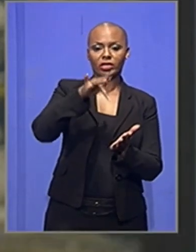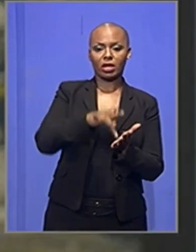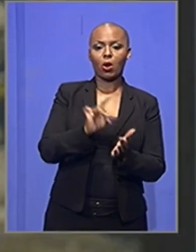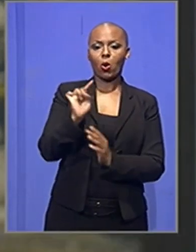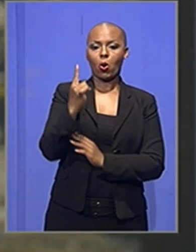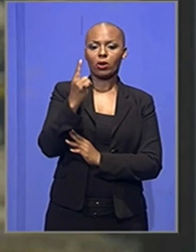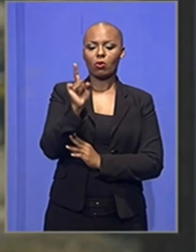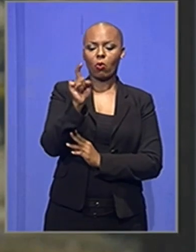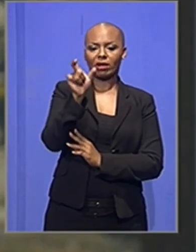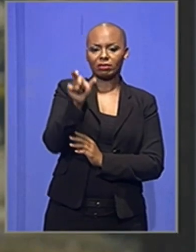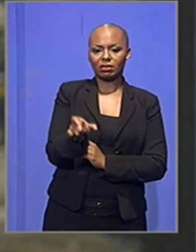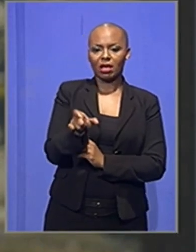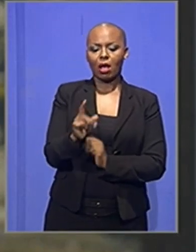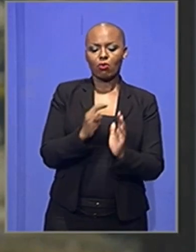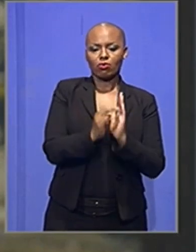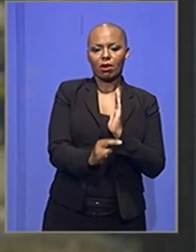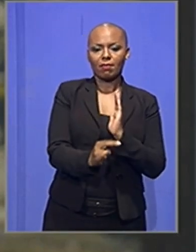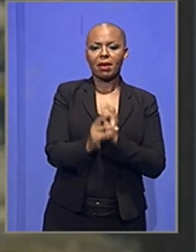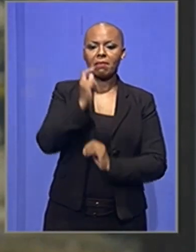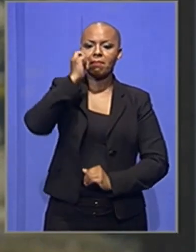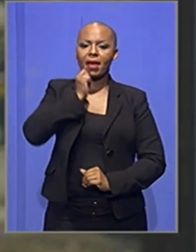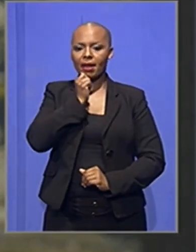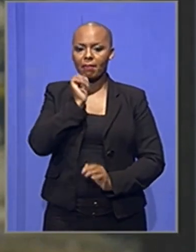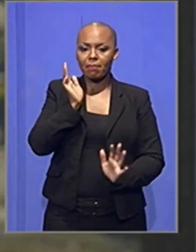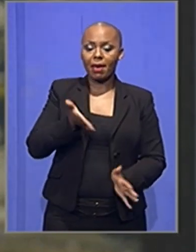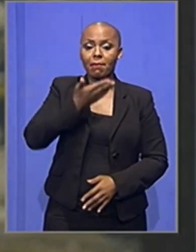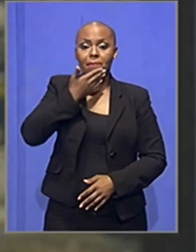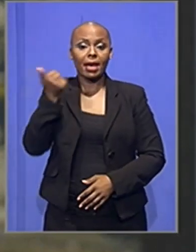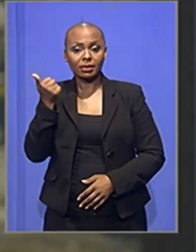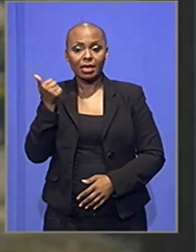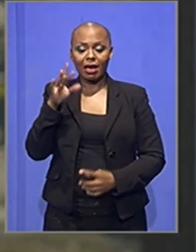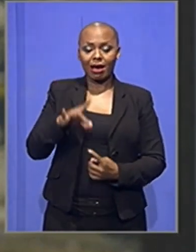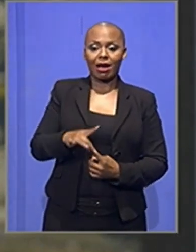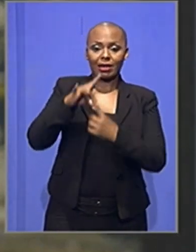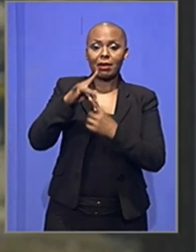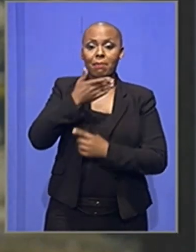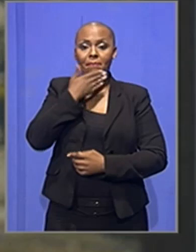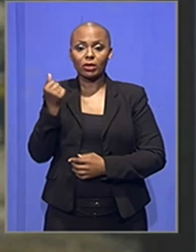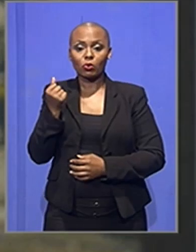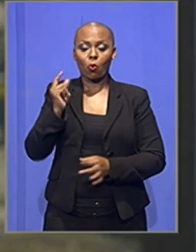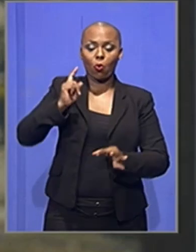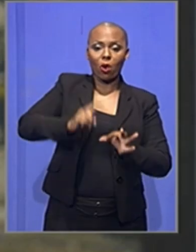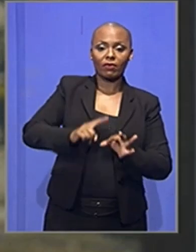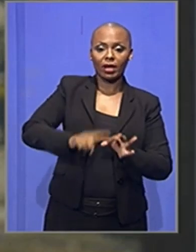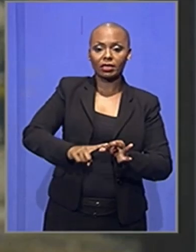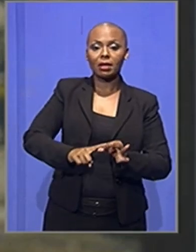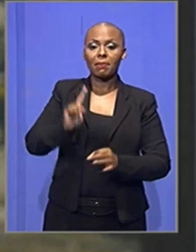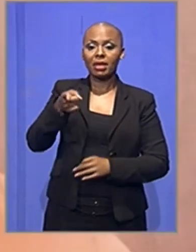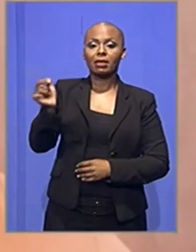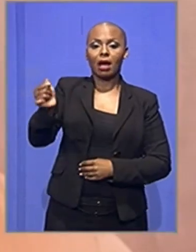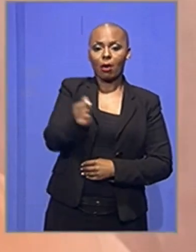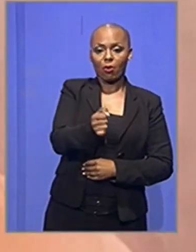one criteria, and that should be merit. The best candidate with the best qualifications must be